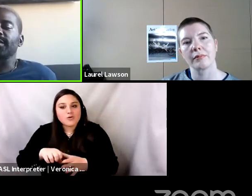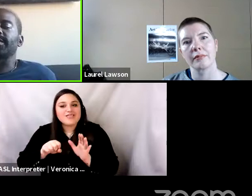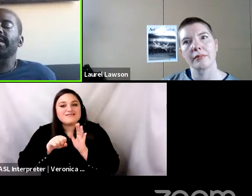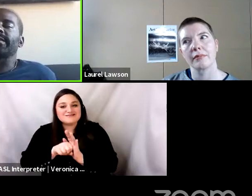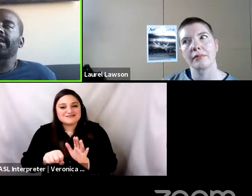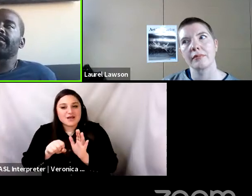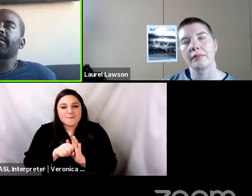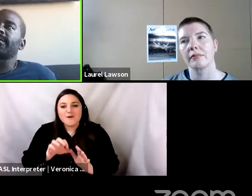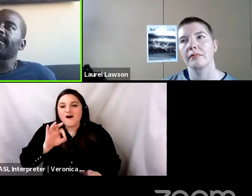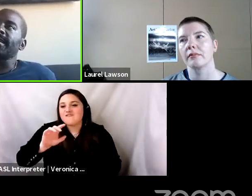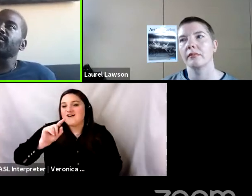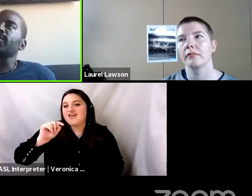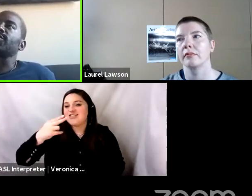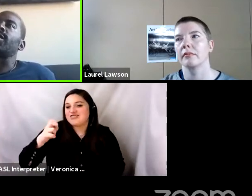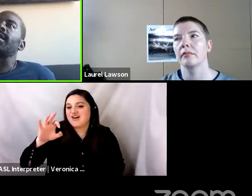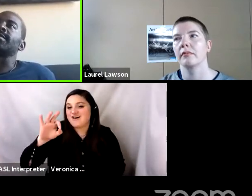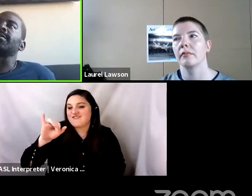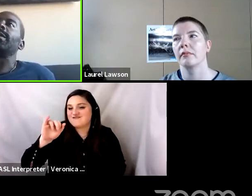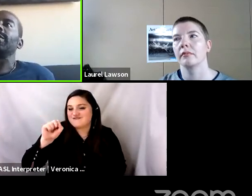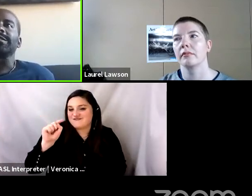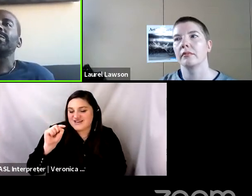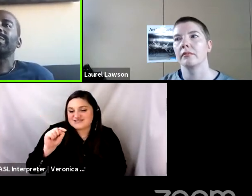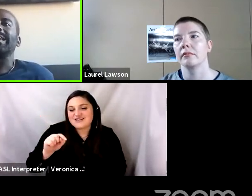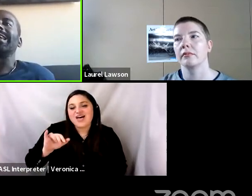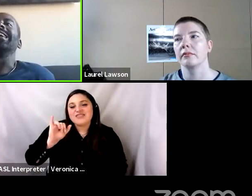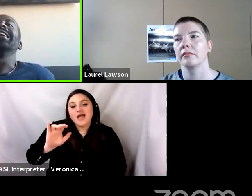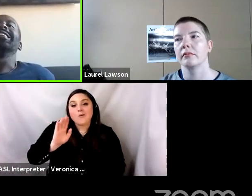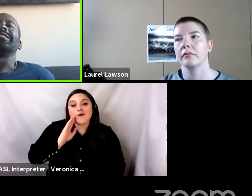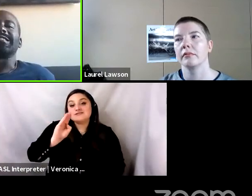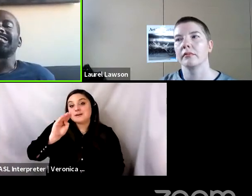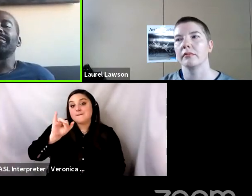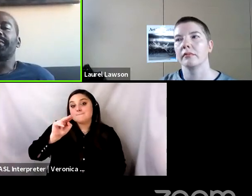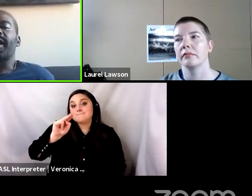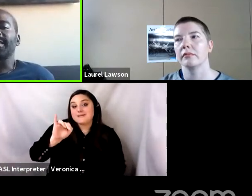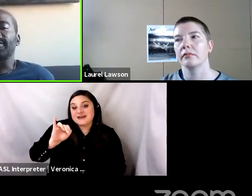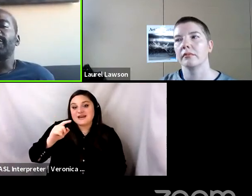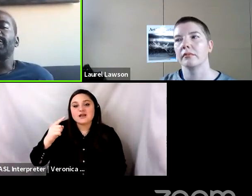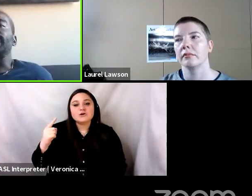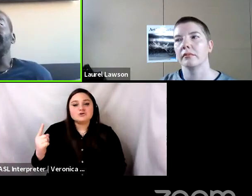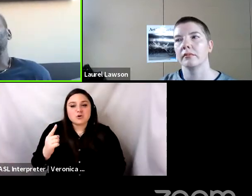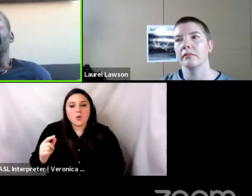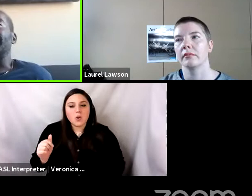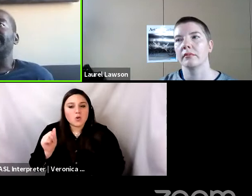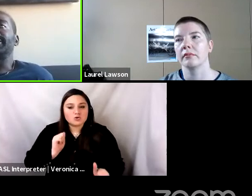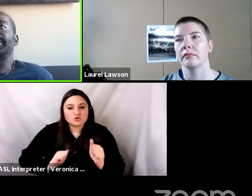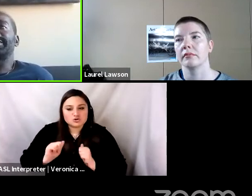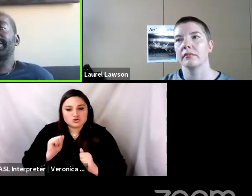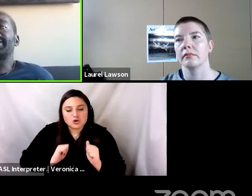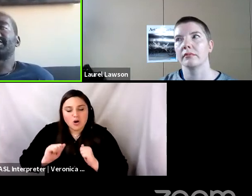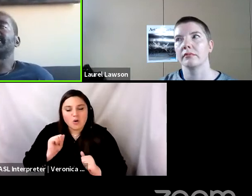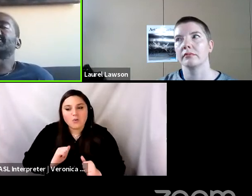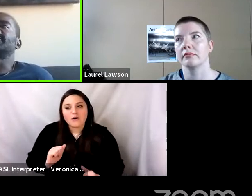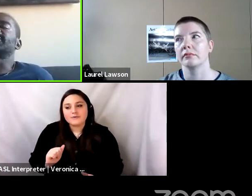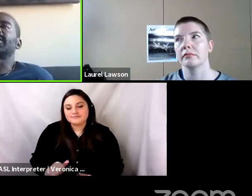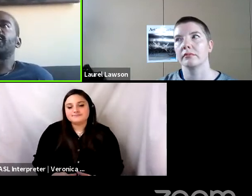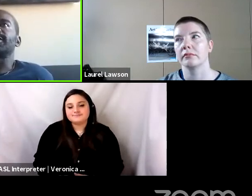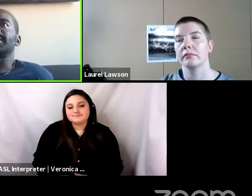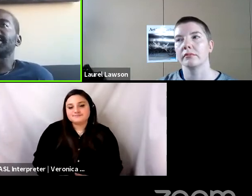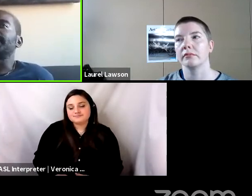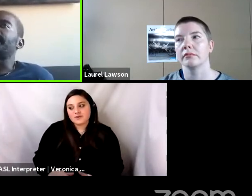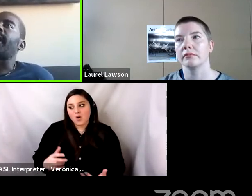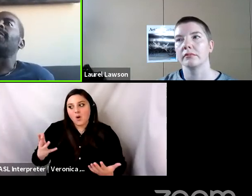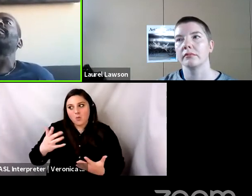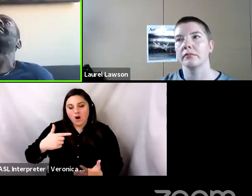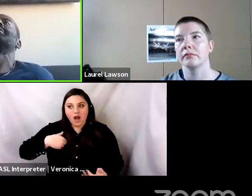mini solo that I created called The Fist, which was supposed to be just the symbolic, what in my imagination, it was like, what